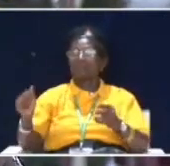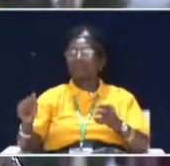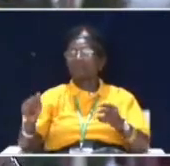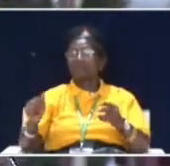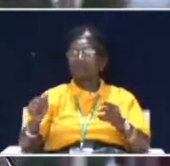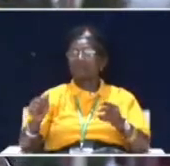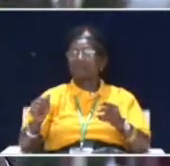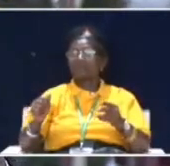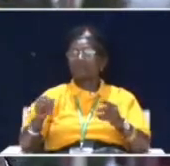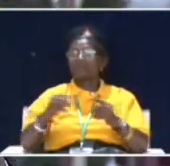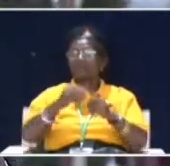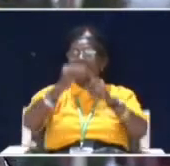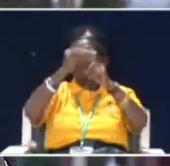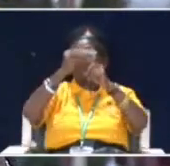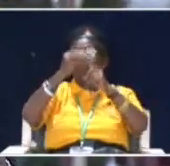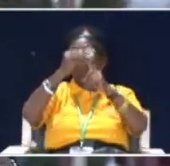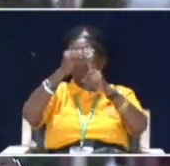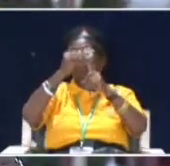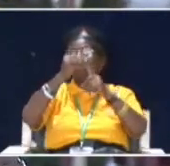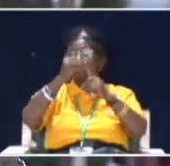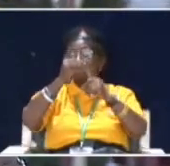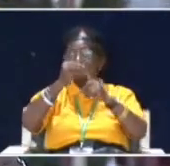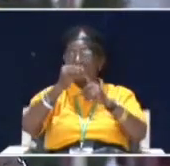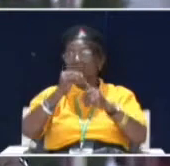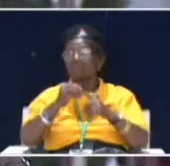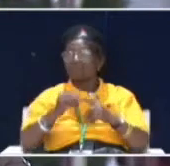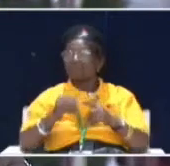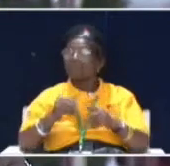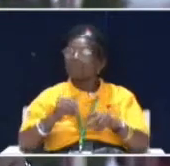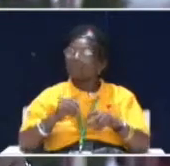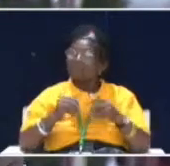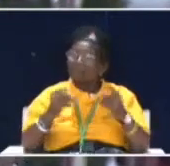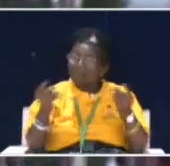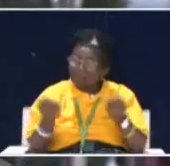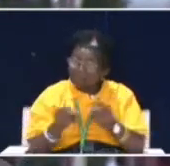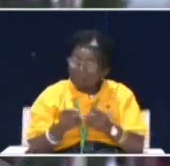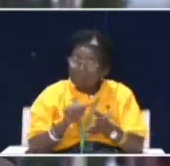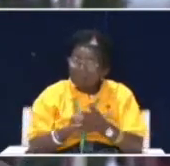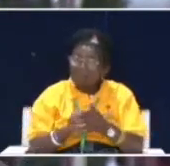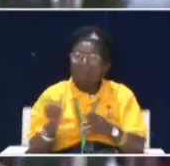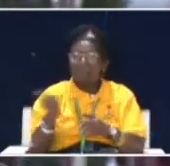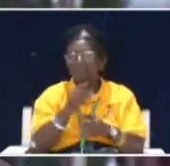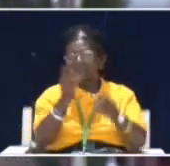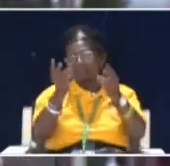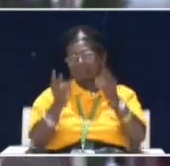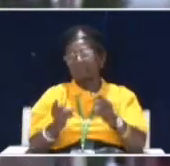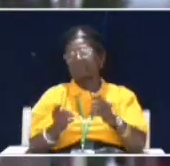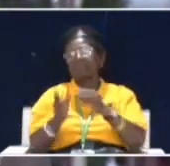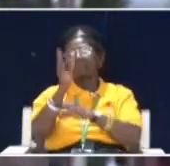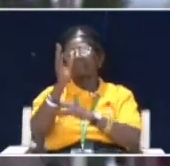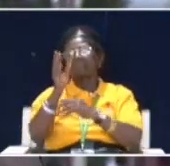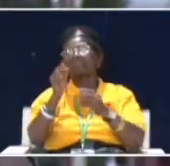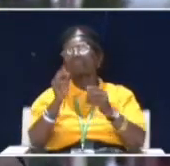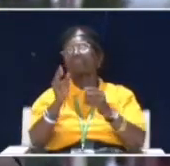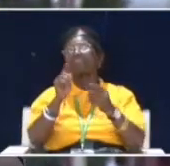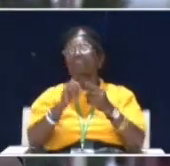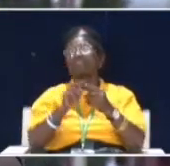want God to reposition you boya, speedily. To baya ibi kan wa ninu aye re to ti fe isipopada ni